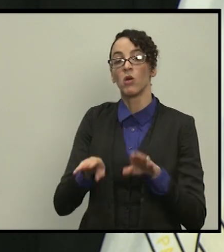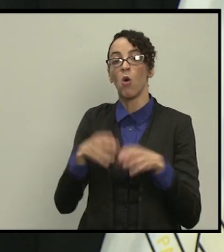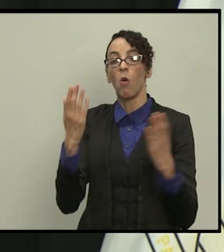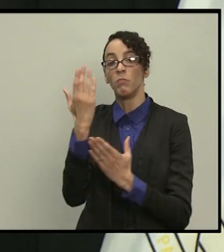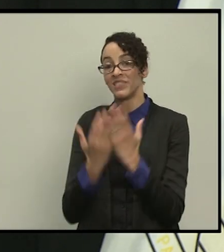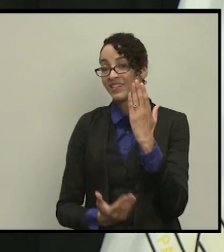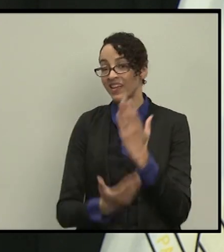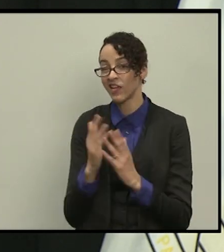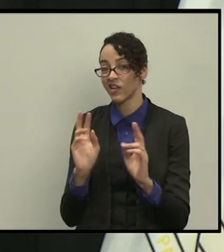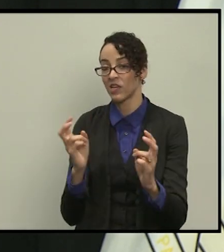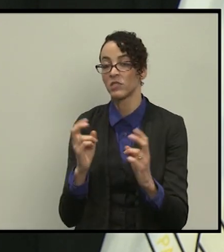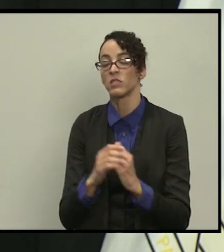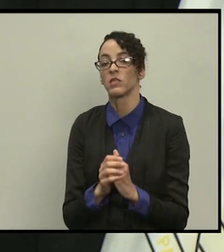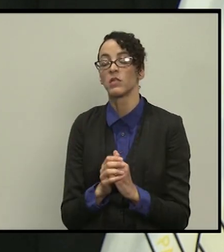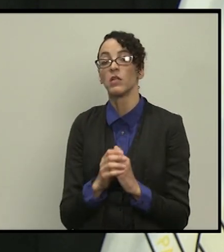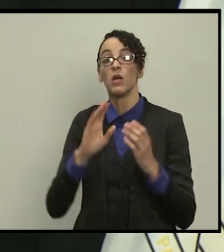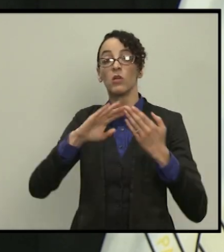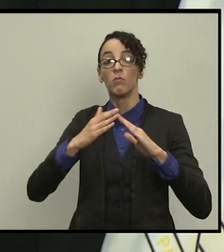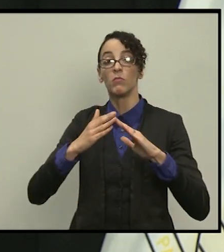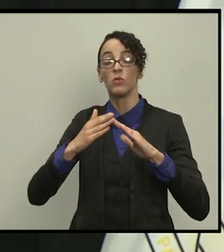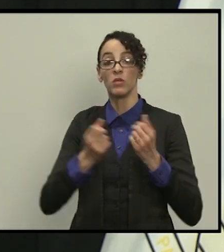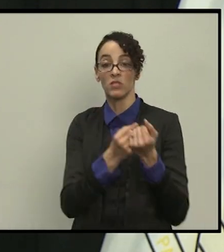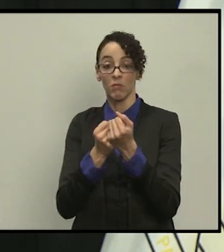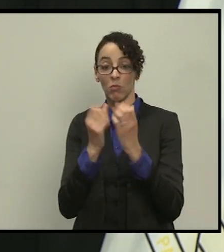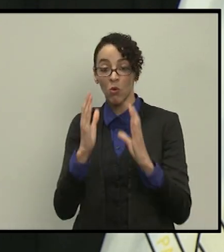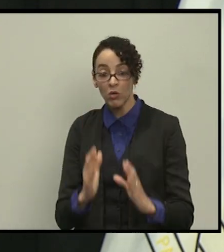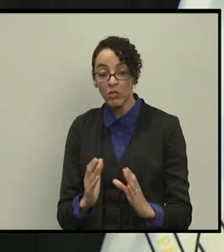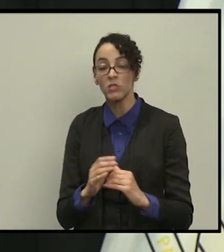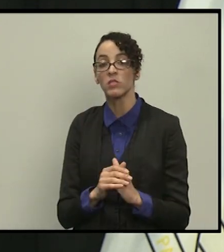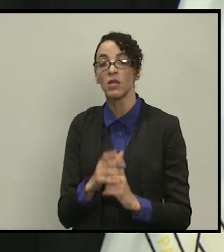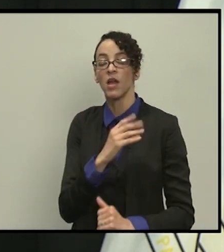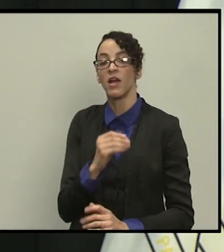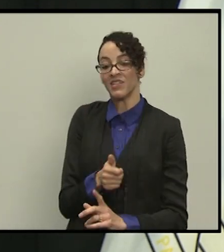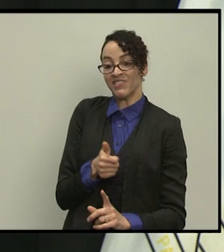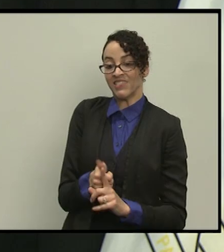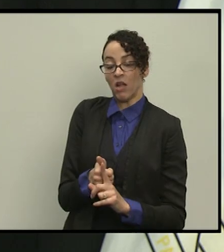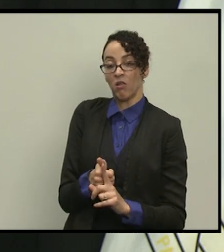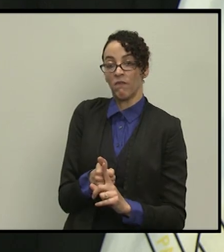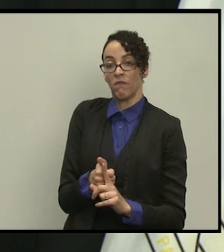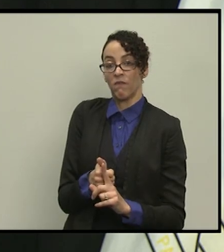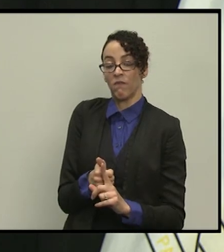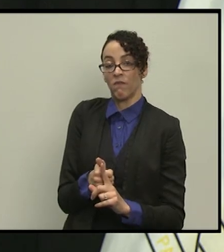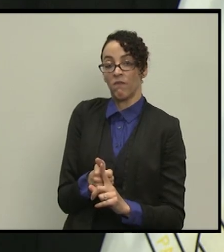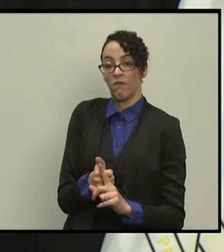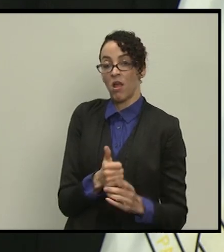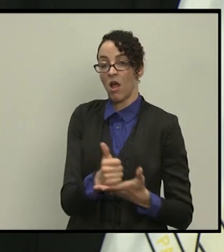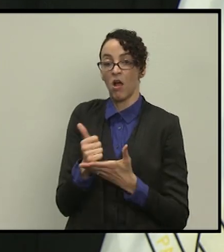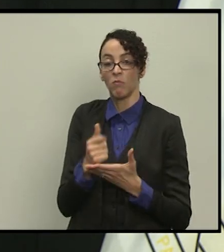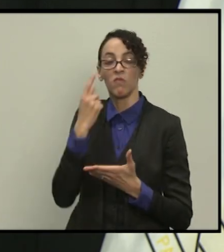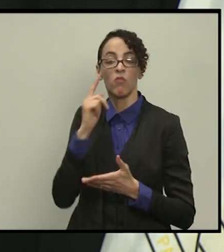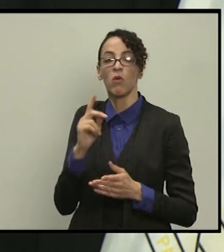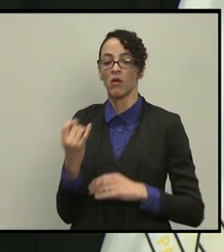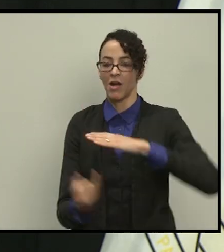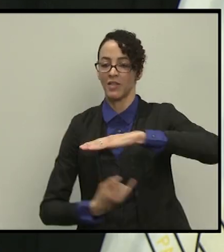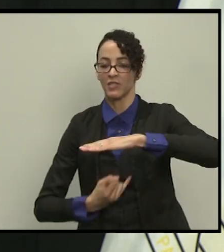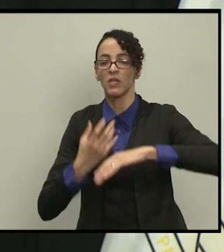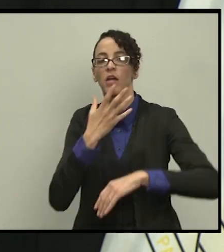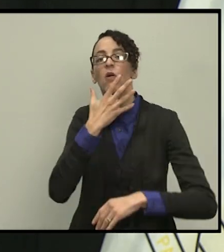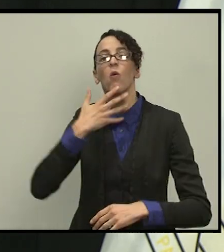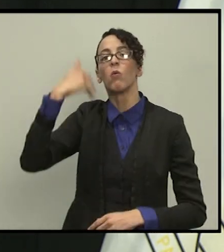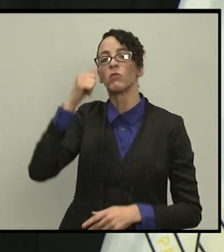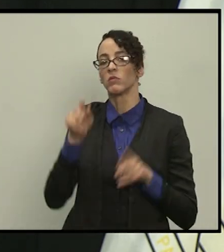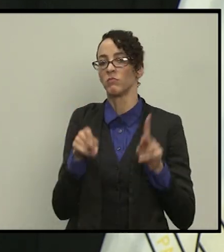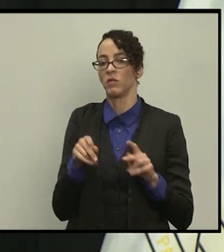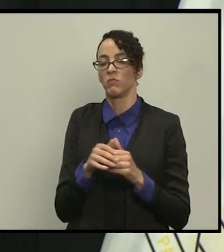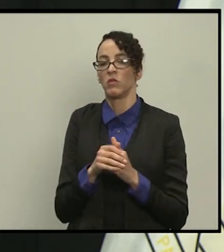for the elderly, and our isolating and quarantining hotline. So what we announced last